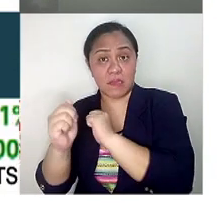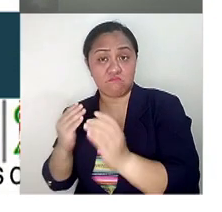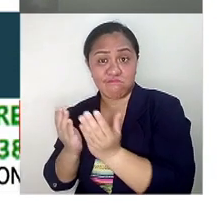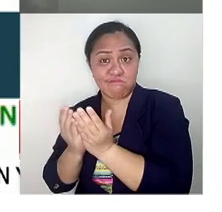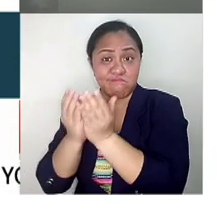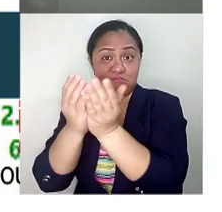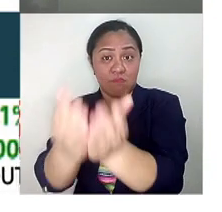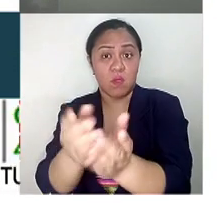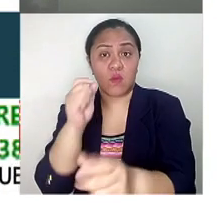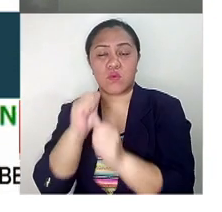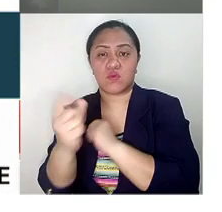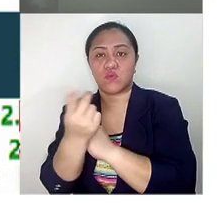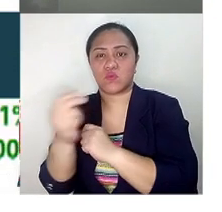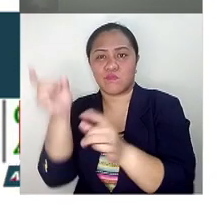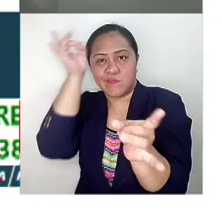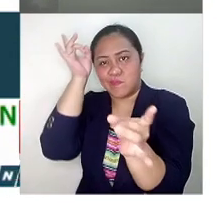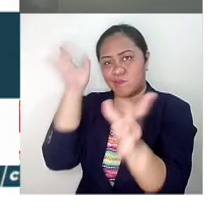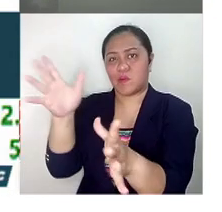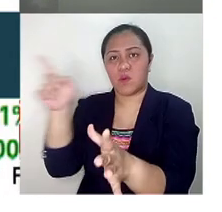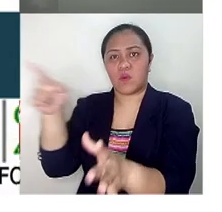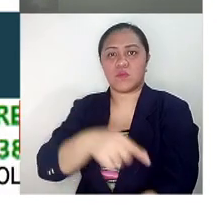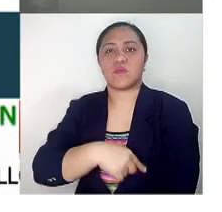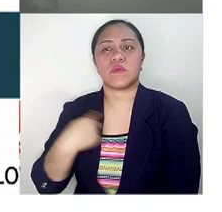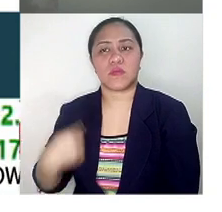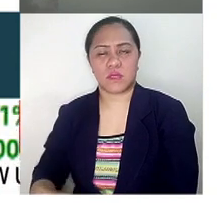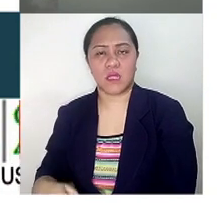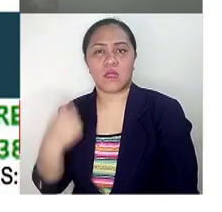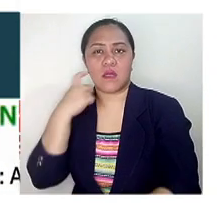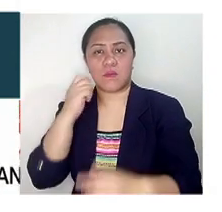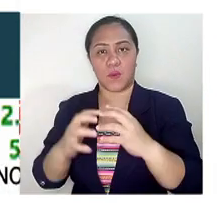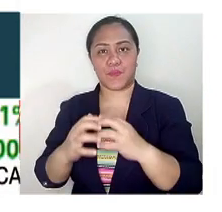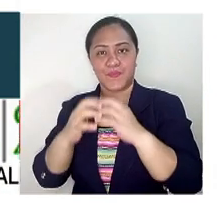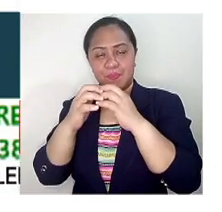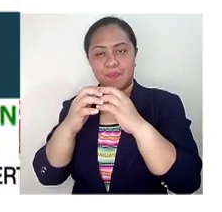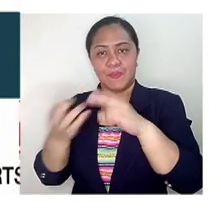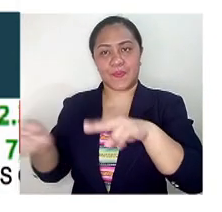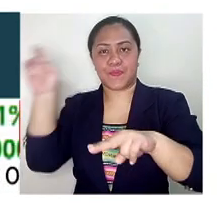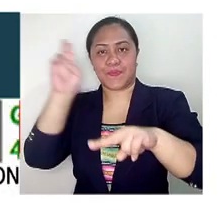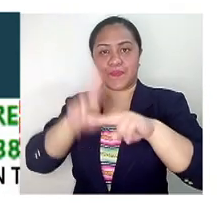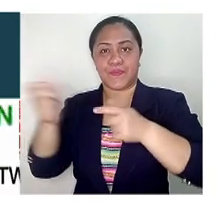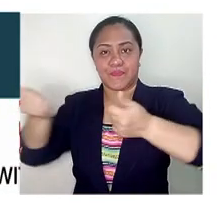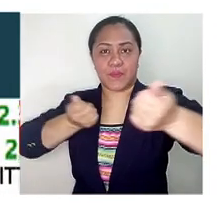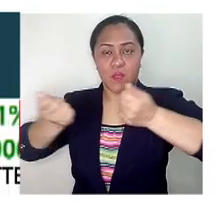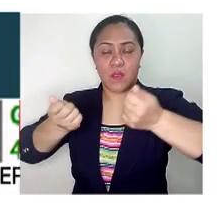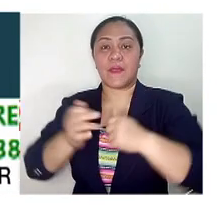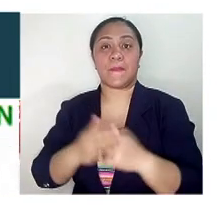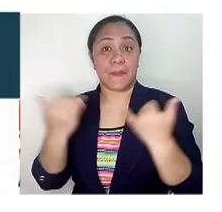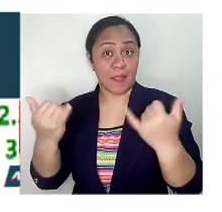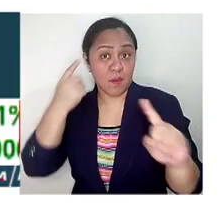is threatened by China's increasing control of the South China Sea. But yet here we are. There was a point